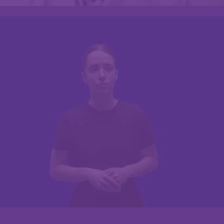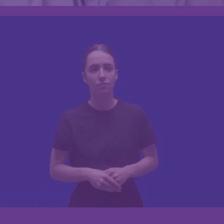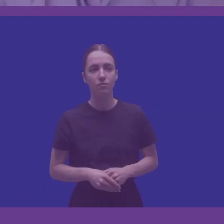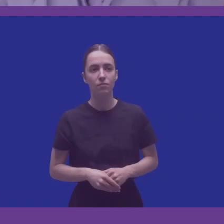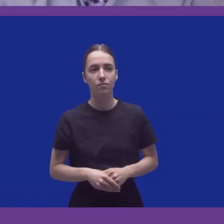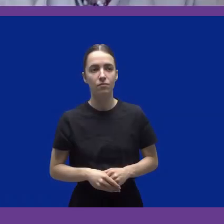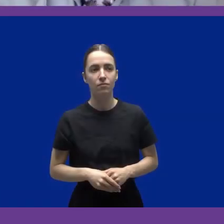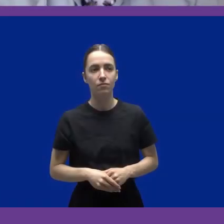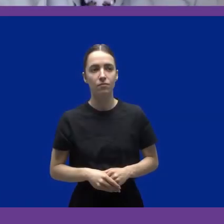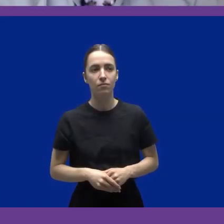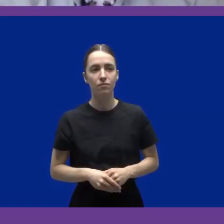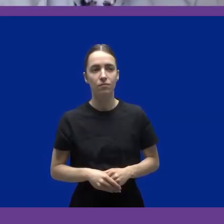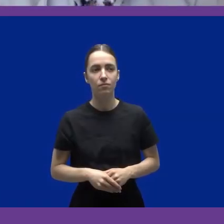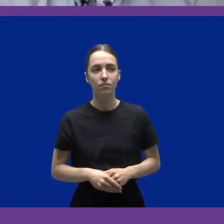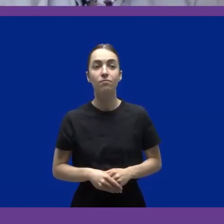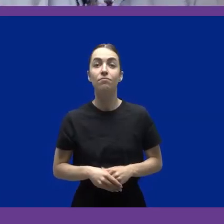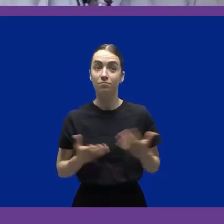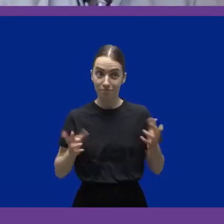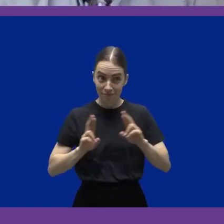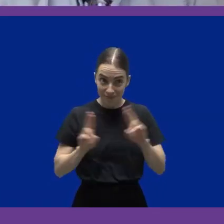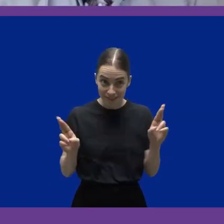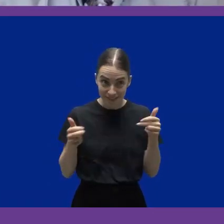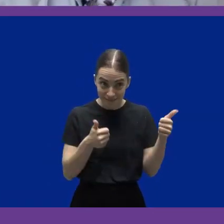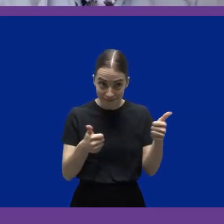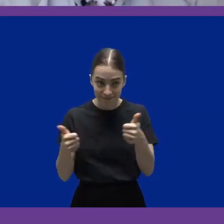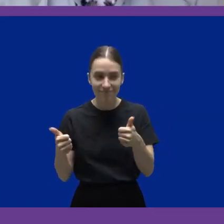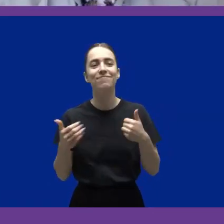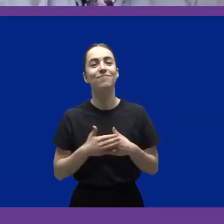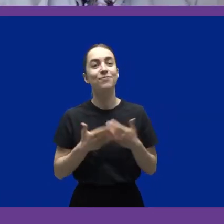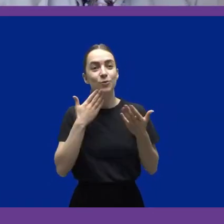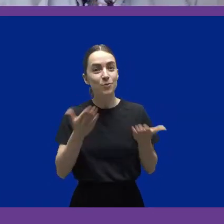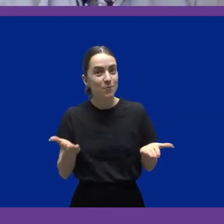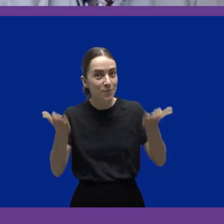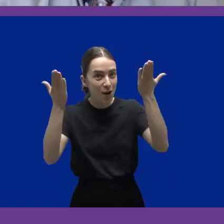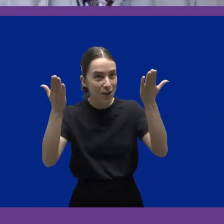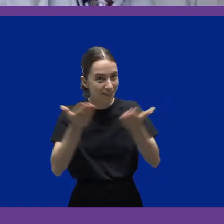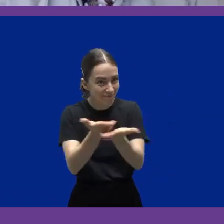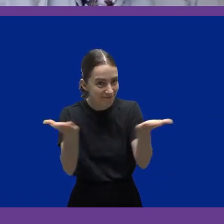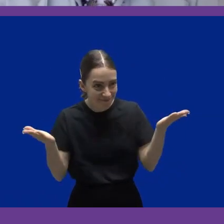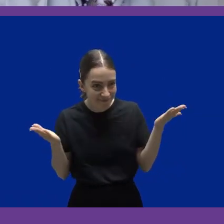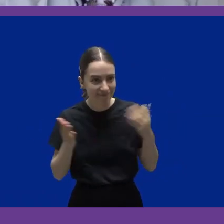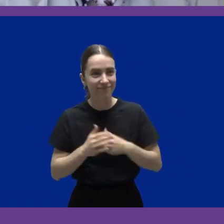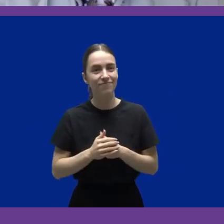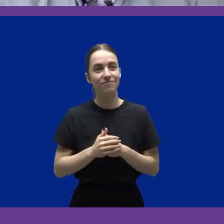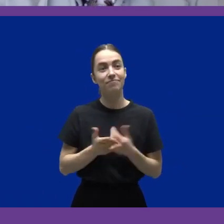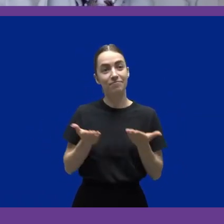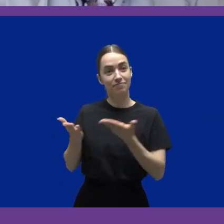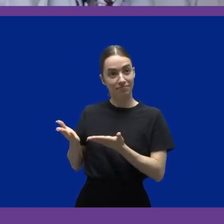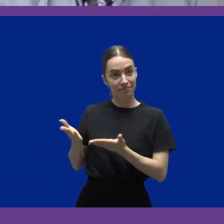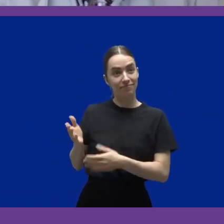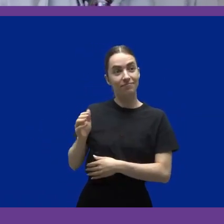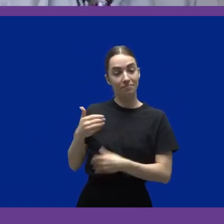Good morning, everyone. I am Chiara Giovannini from ANEC, the association representing consumers in standardization, with